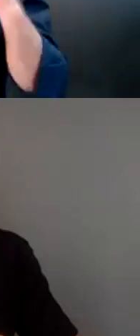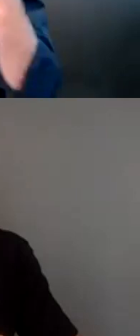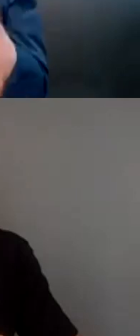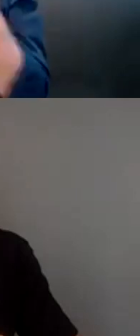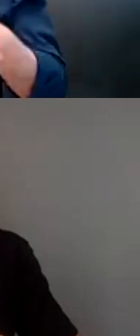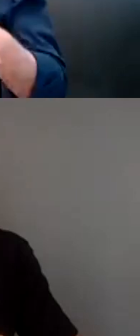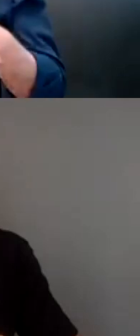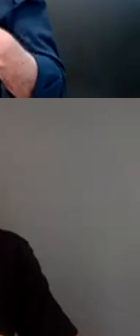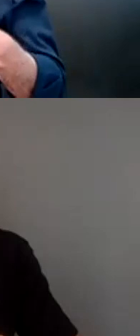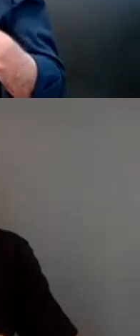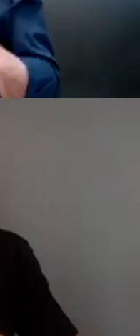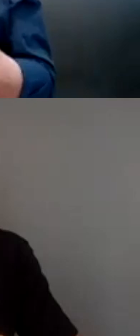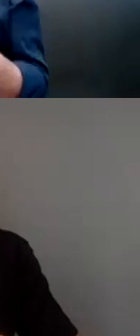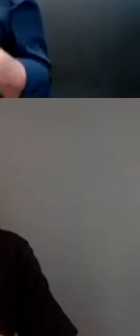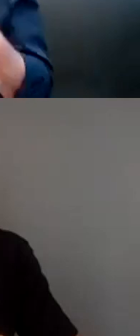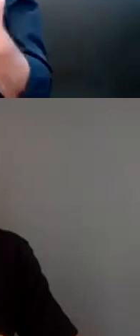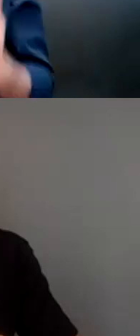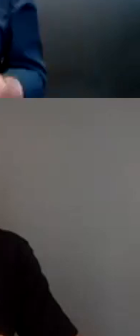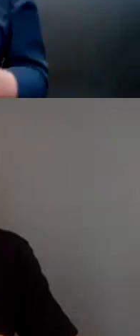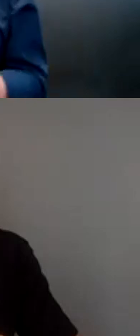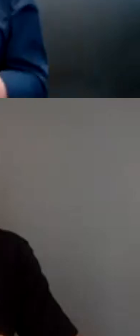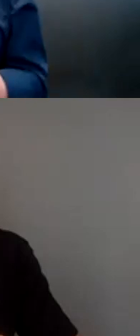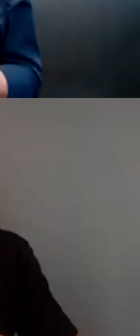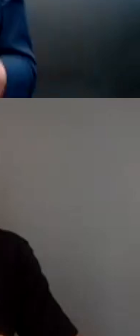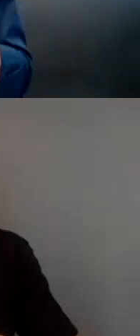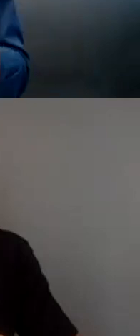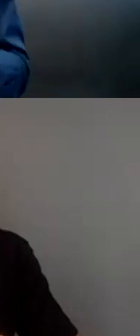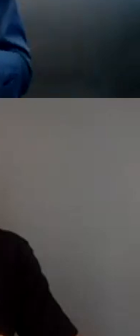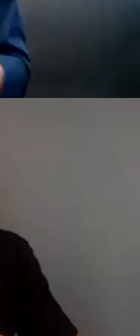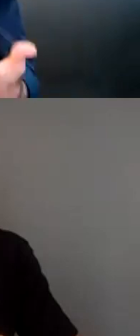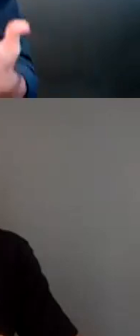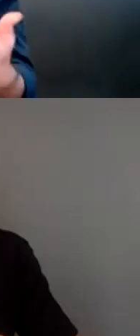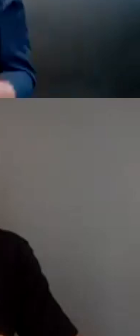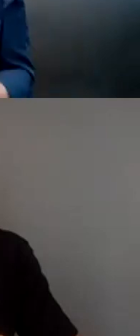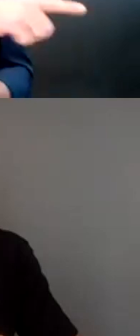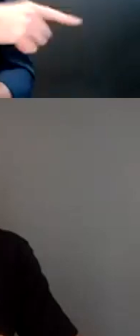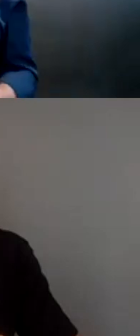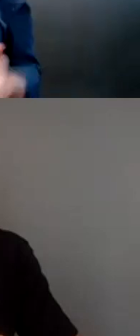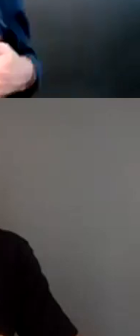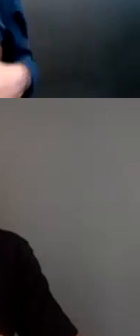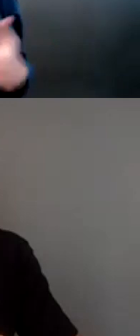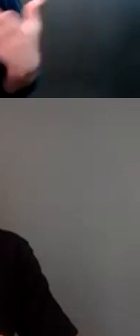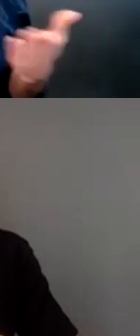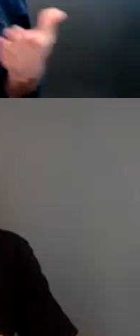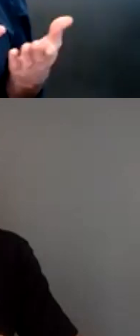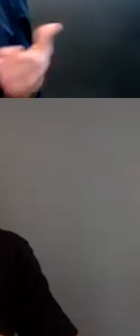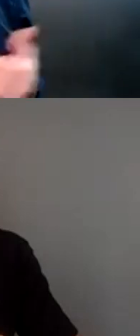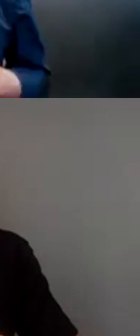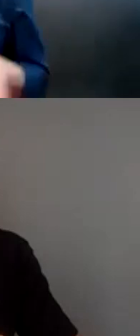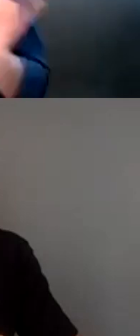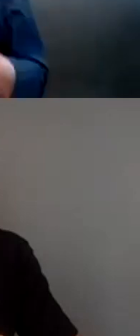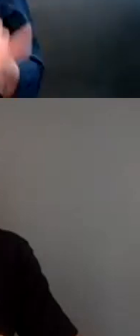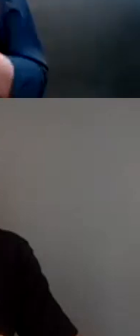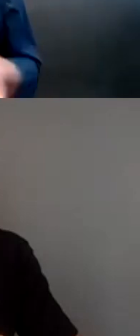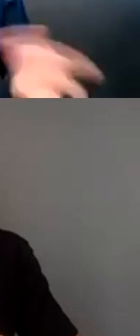to reflect the need of seniors that we're serving, so we're not just sort of in that mode in the work that we're